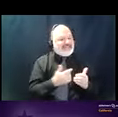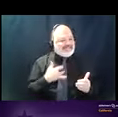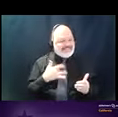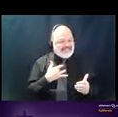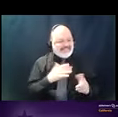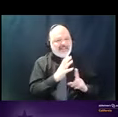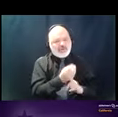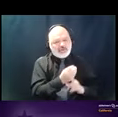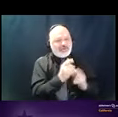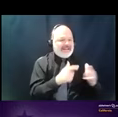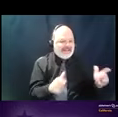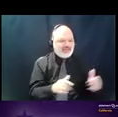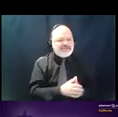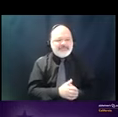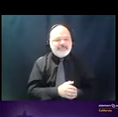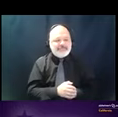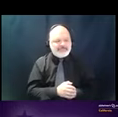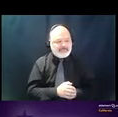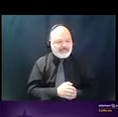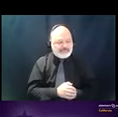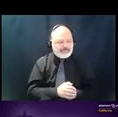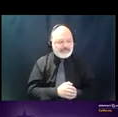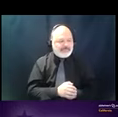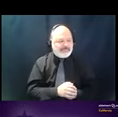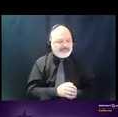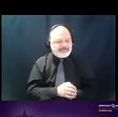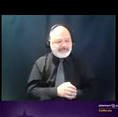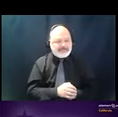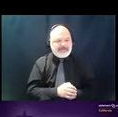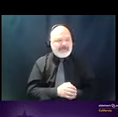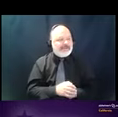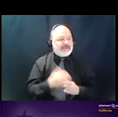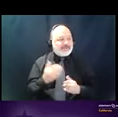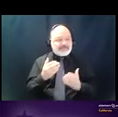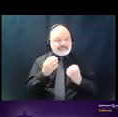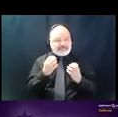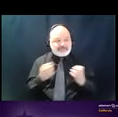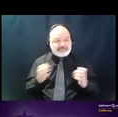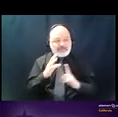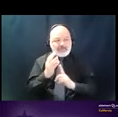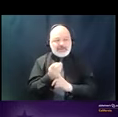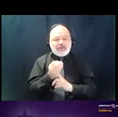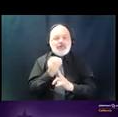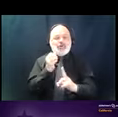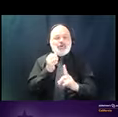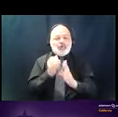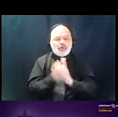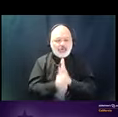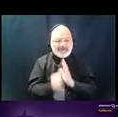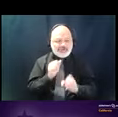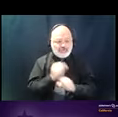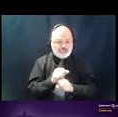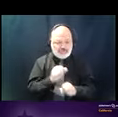cultural language. Next slide. Elements of a culturally competent workforce. A culturally